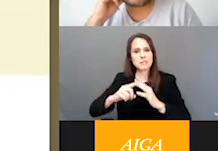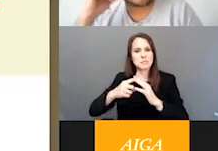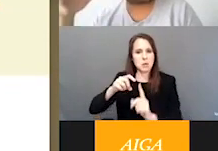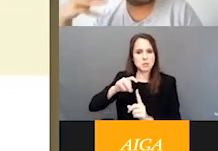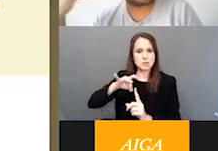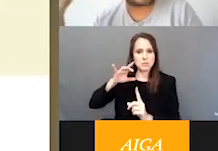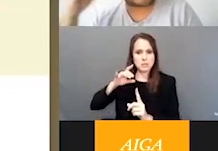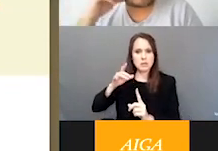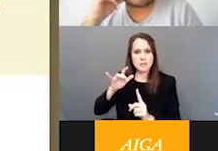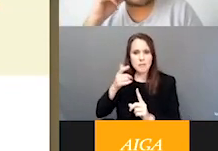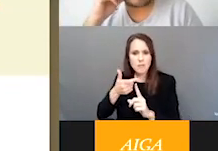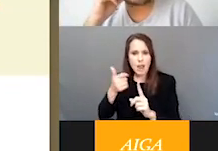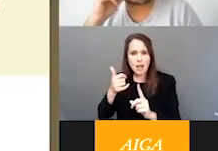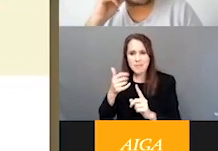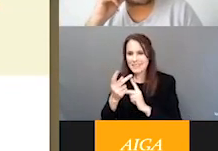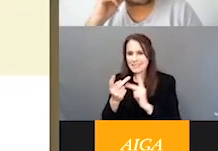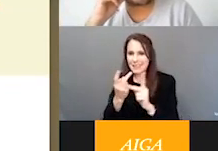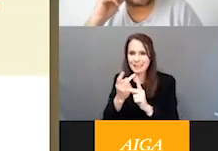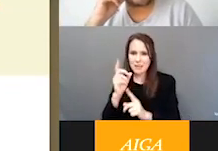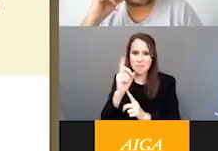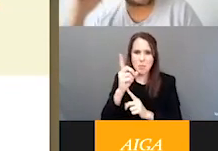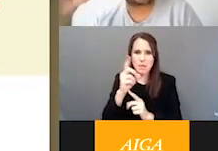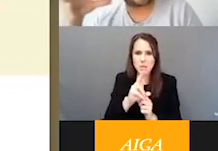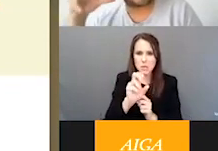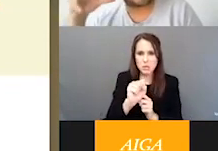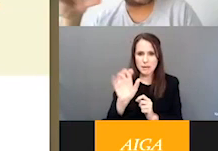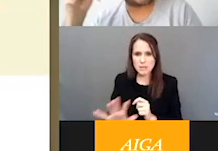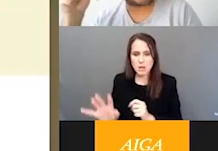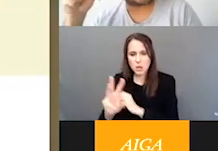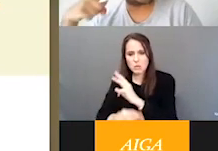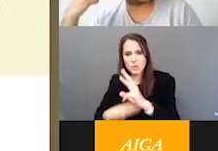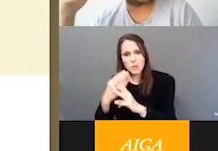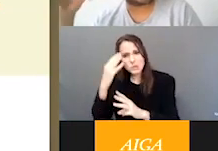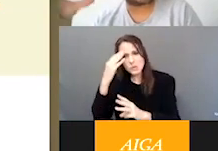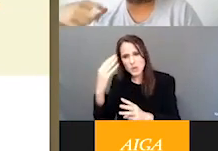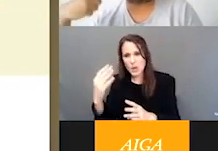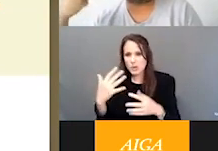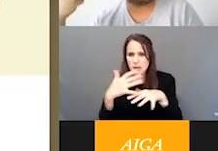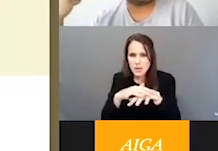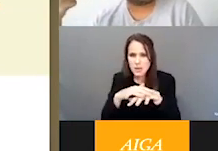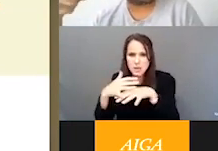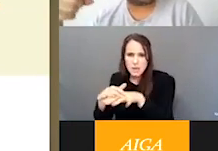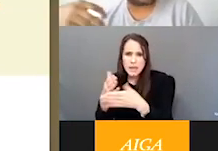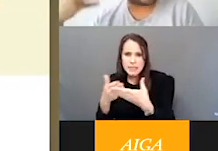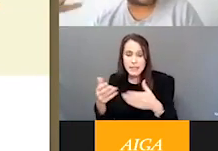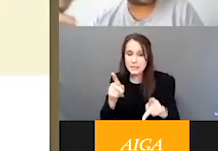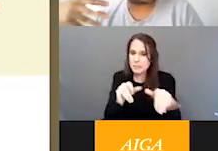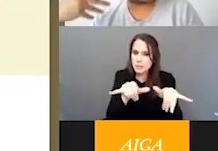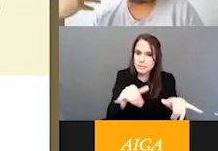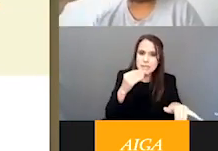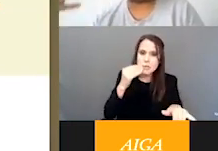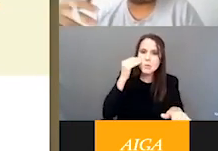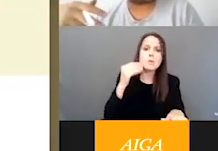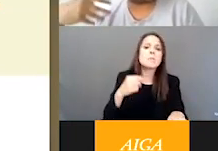by this kind of moment in the US and throughout the world. You know, there's been a confluence of things. People are staying at home. I imagine